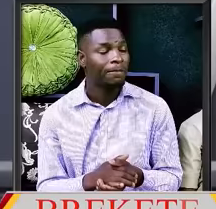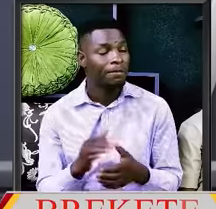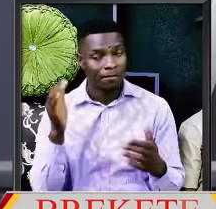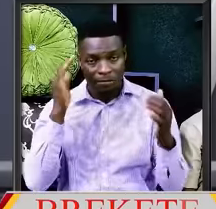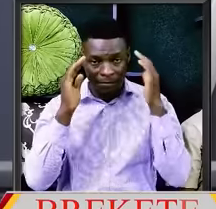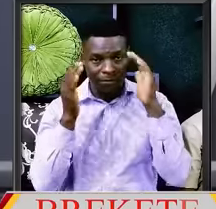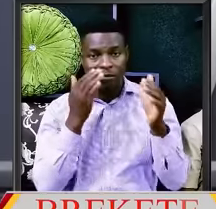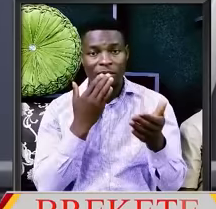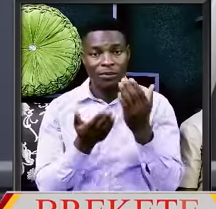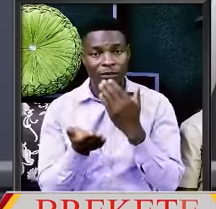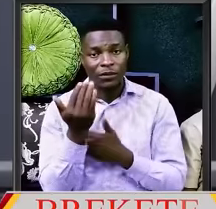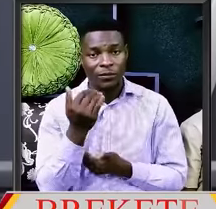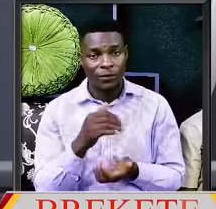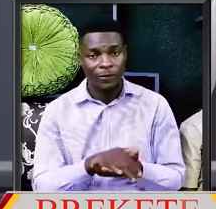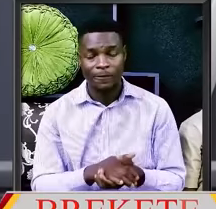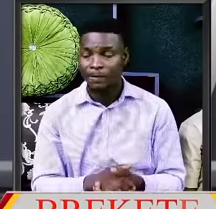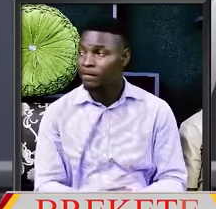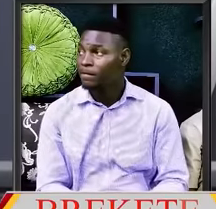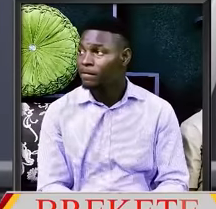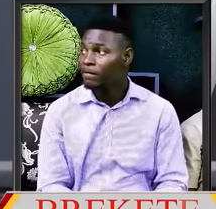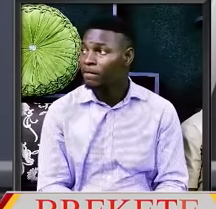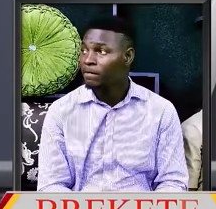Hello, good morning.